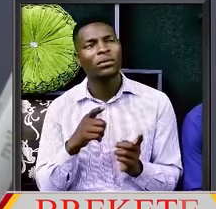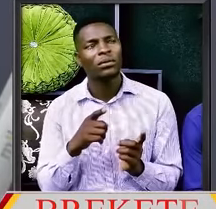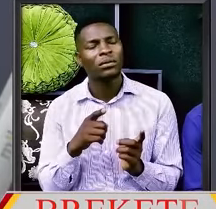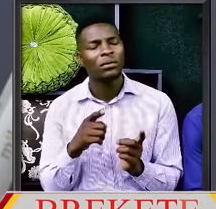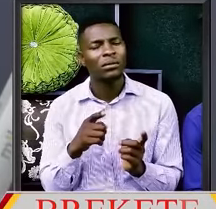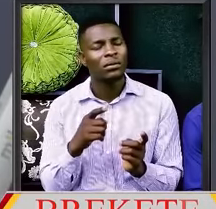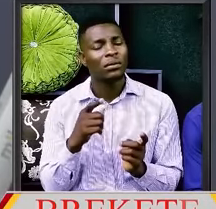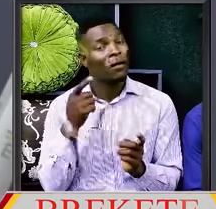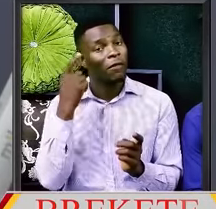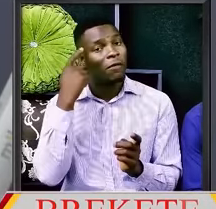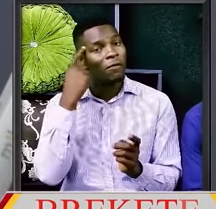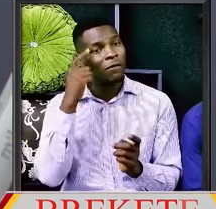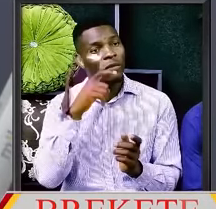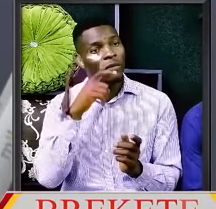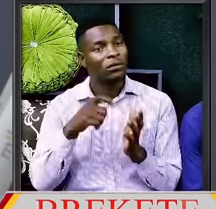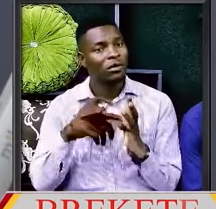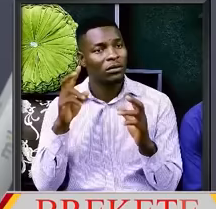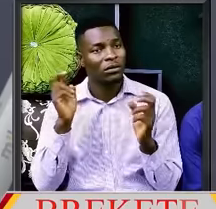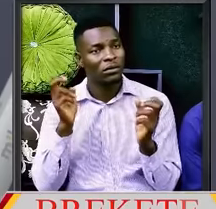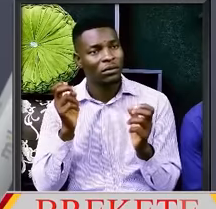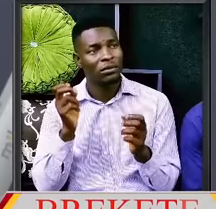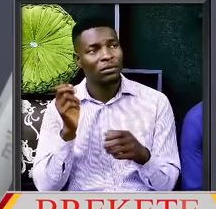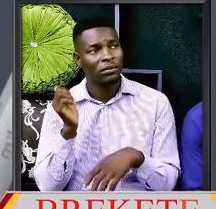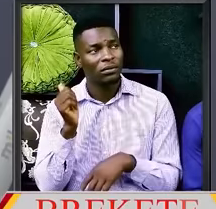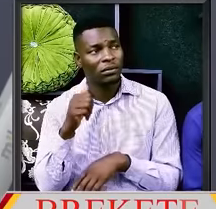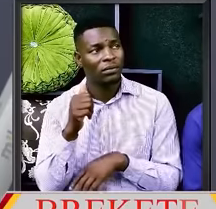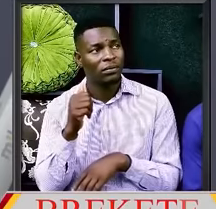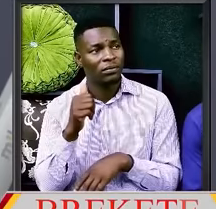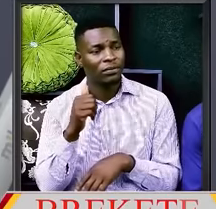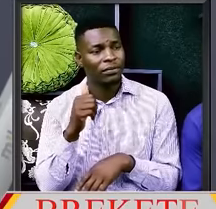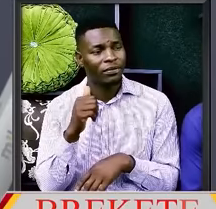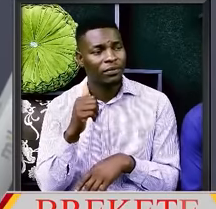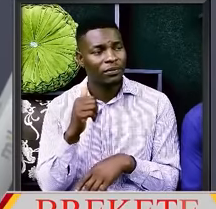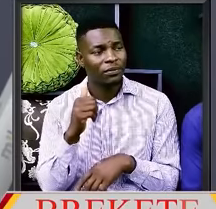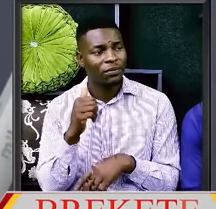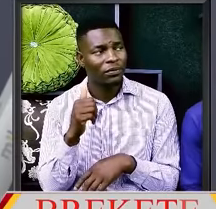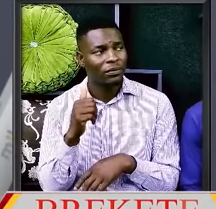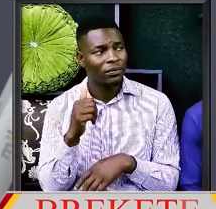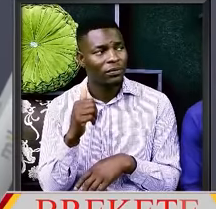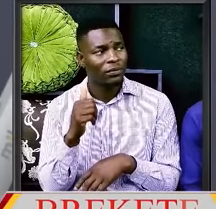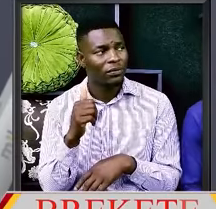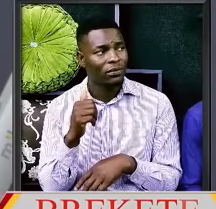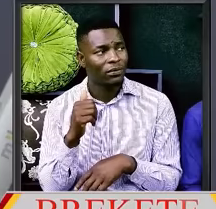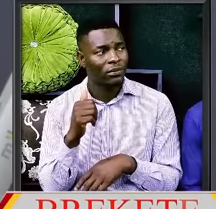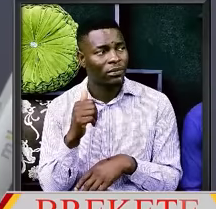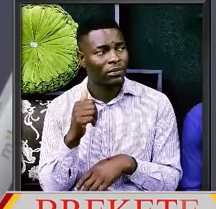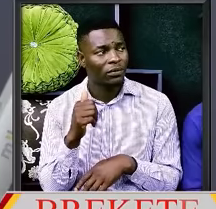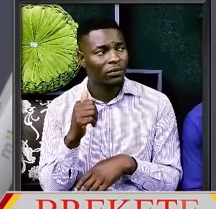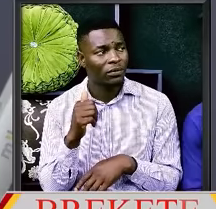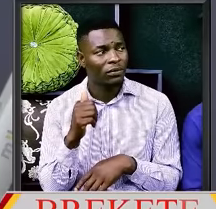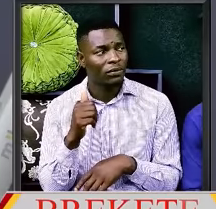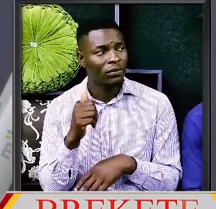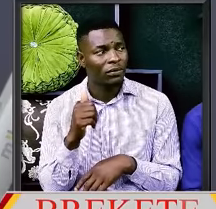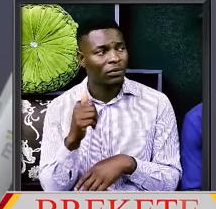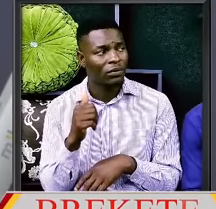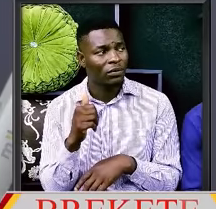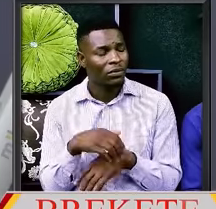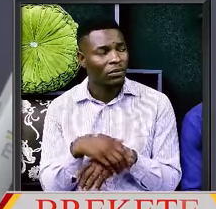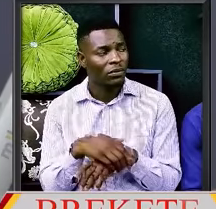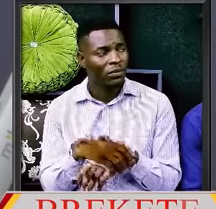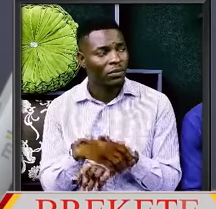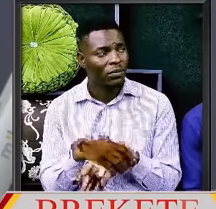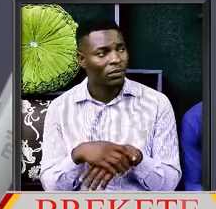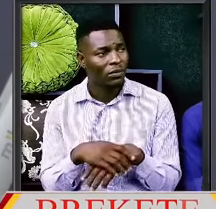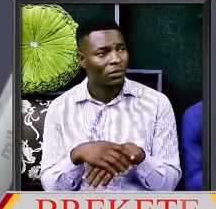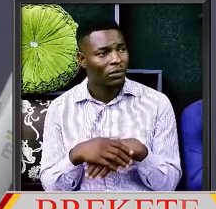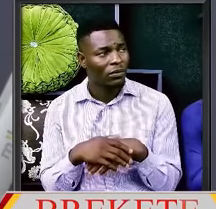13 dwarfs, you know, because you are in the country, people are treating like there is not like that. No, there are people like you that is bringing the